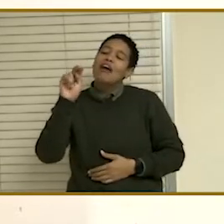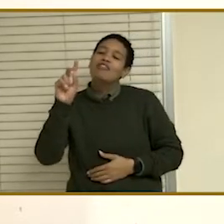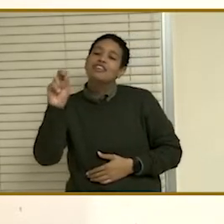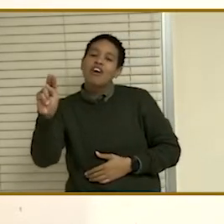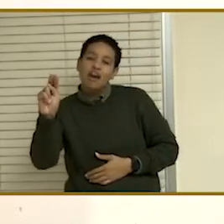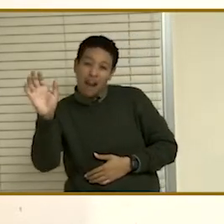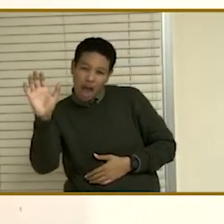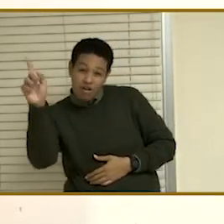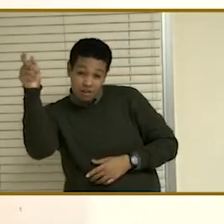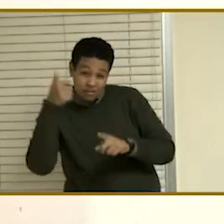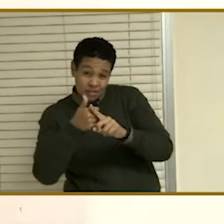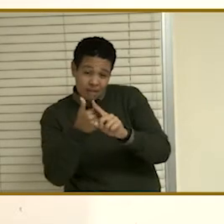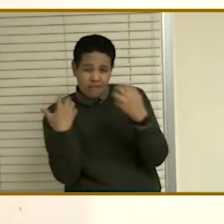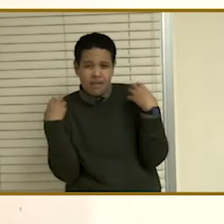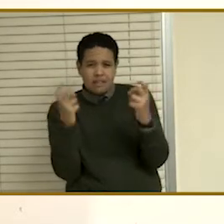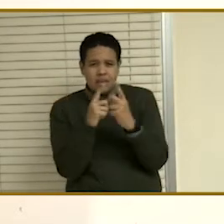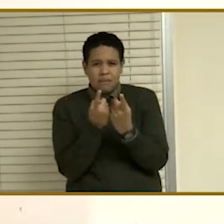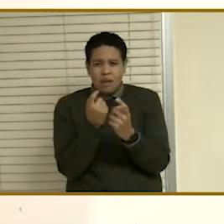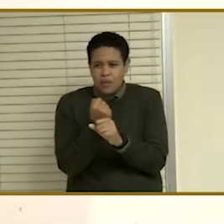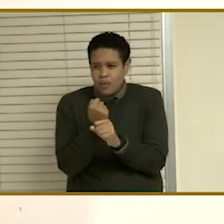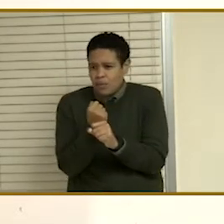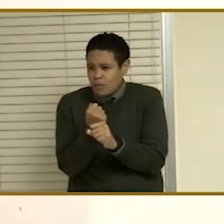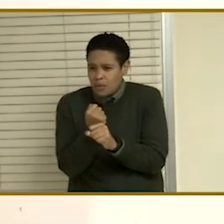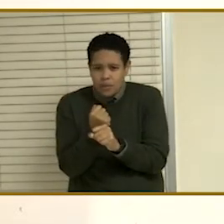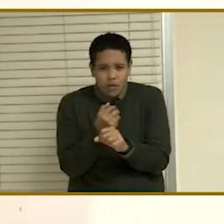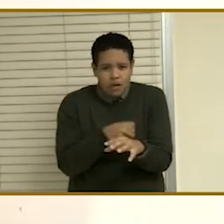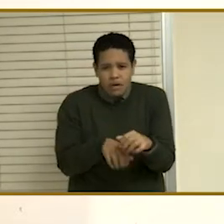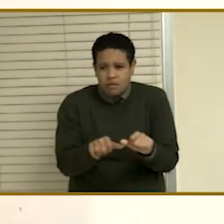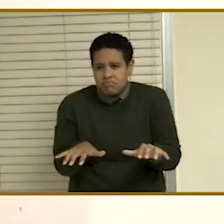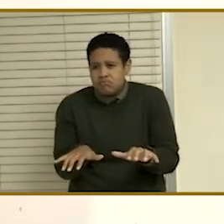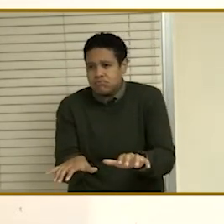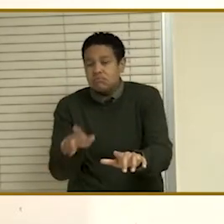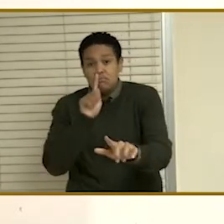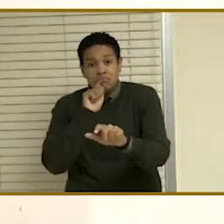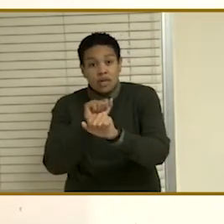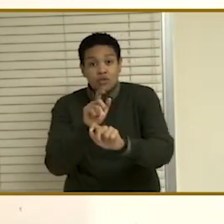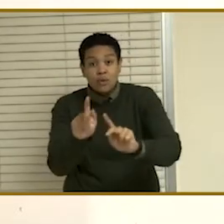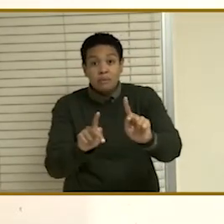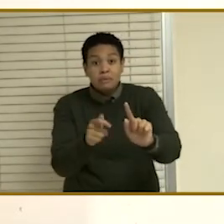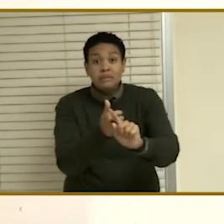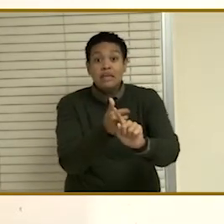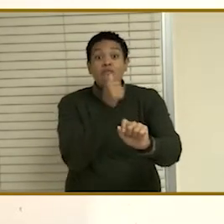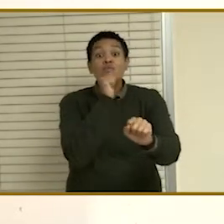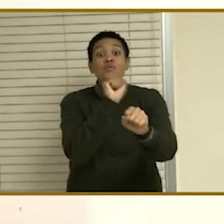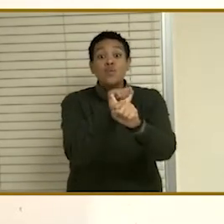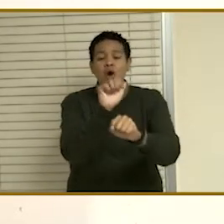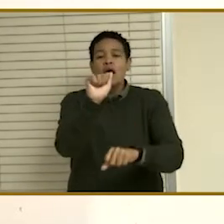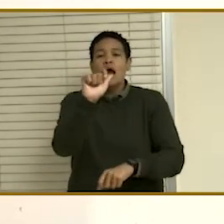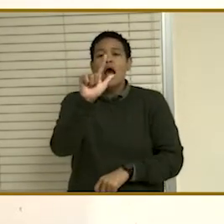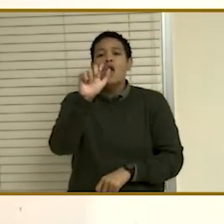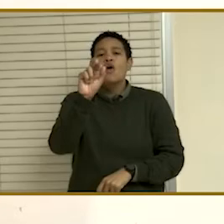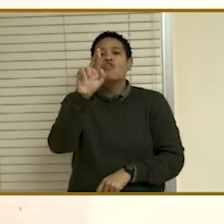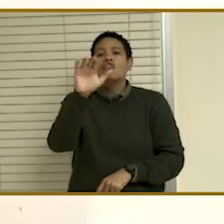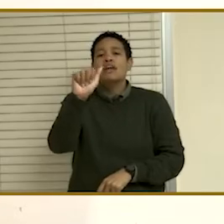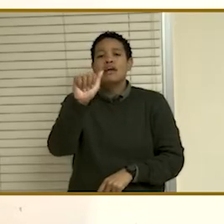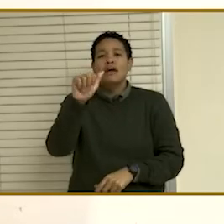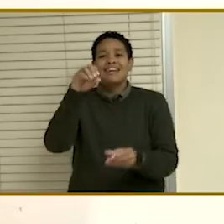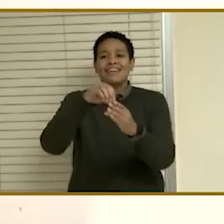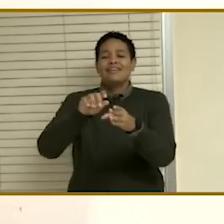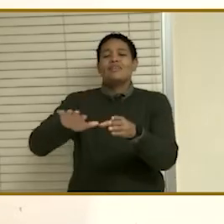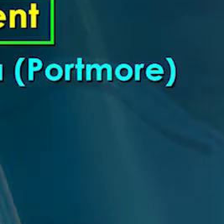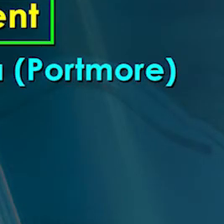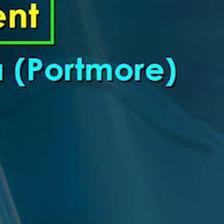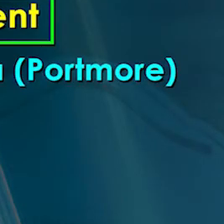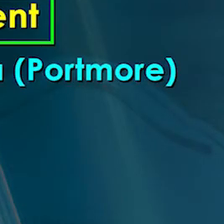are also working to the extent that persons who work at Alarica are located in those